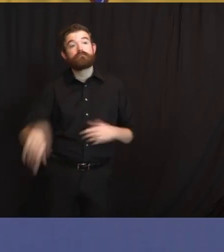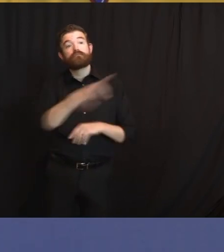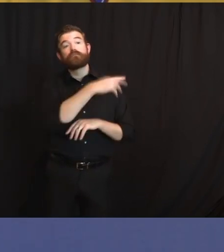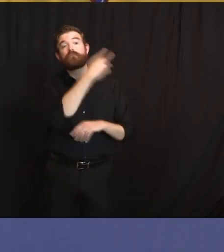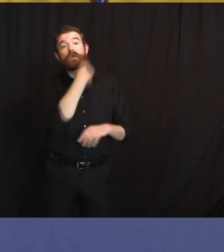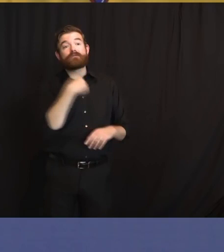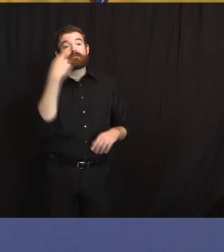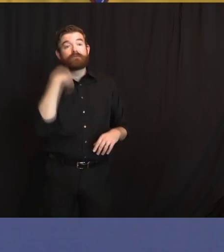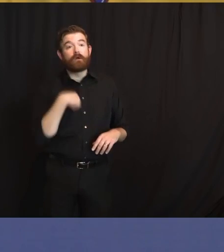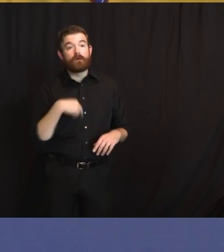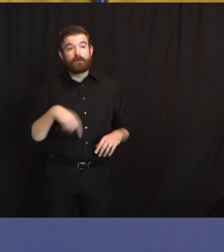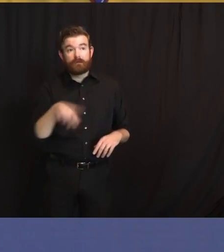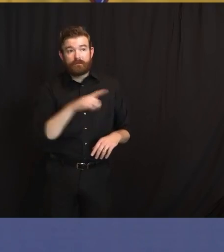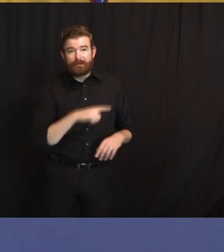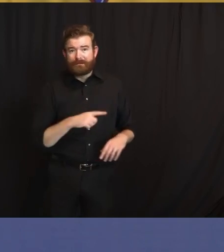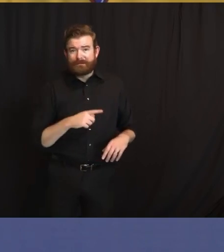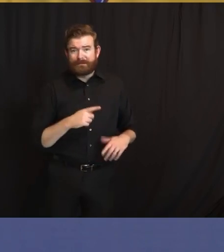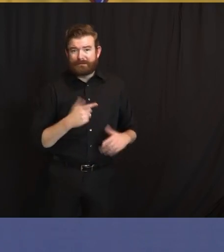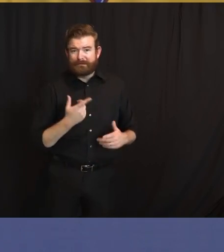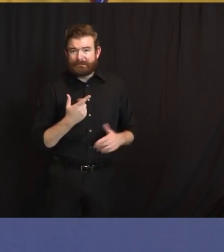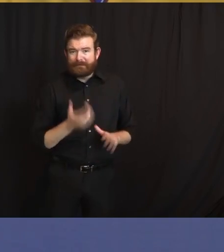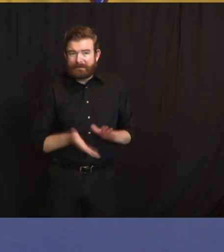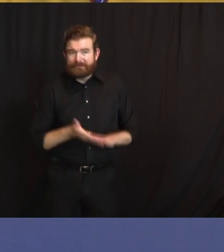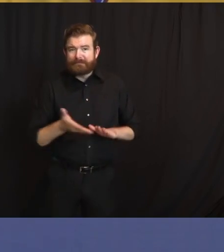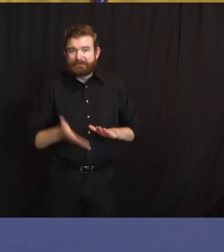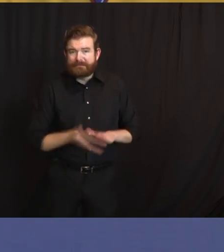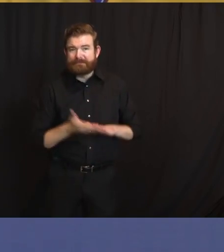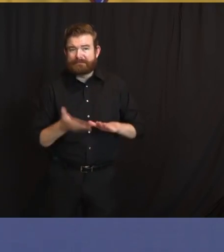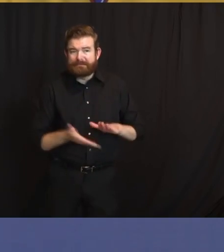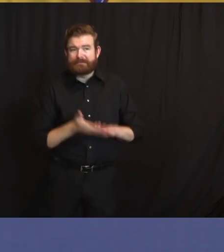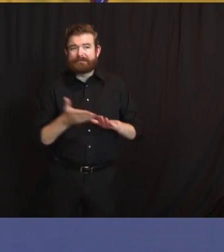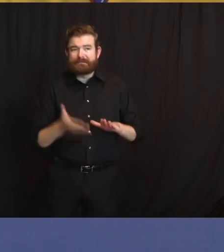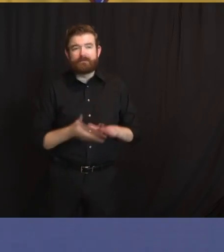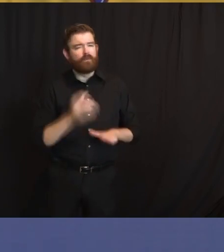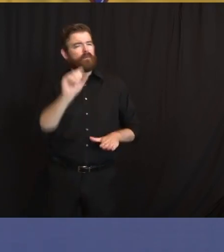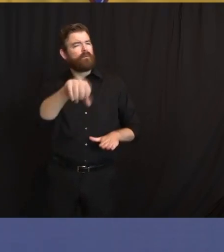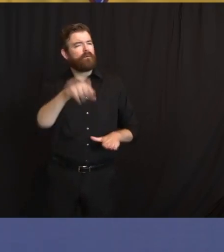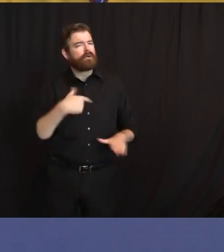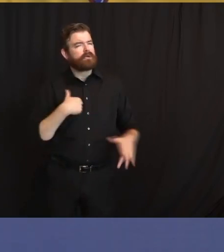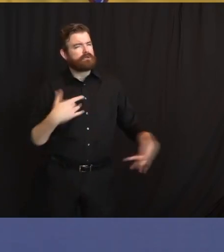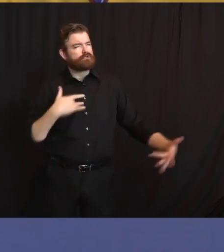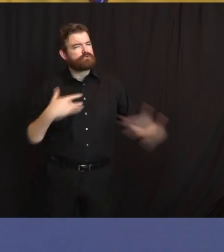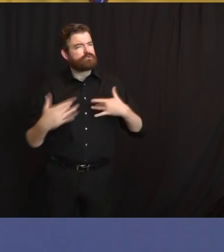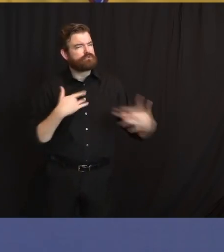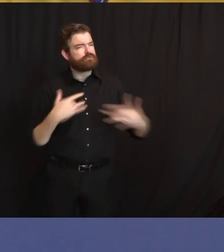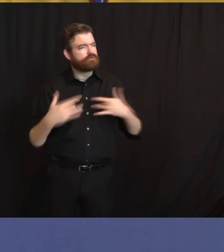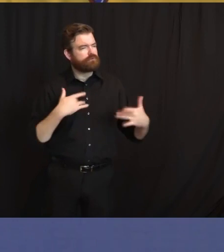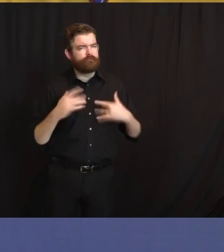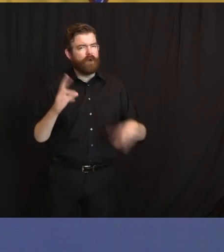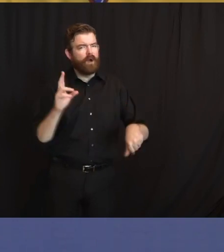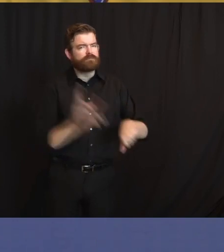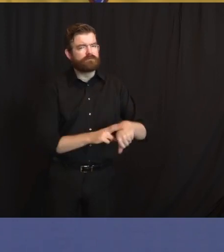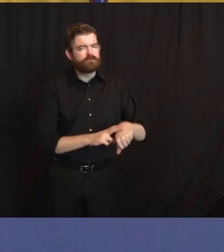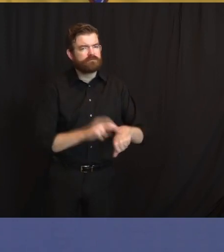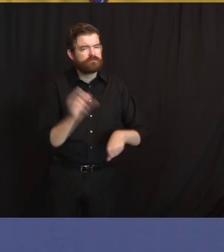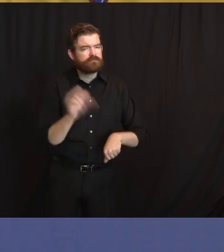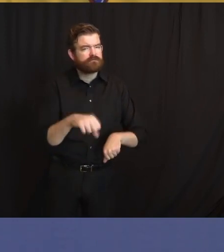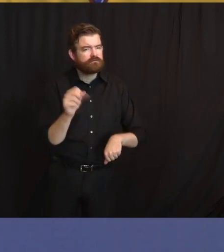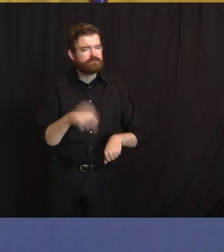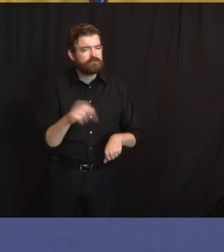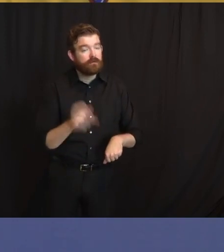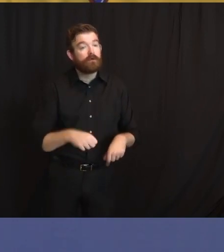of the hospitality industry? Absolutely. Period. I have a bigger